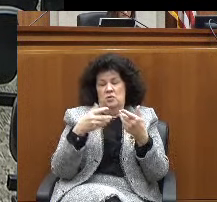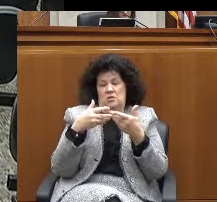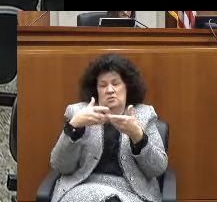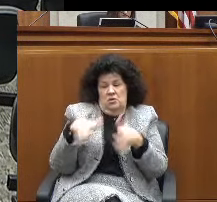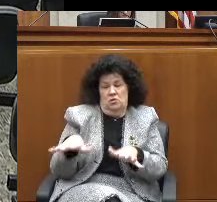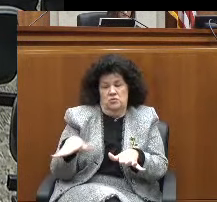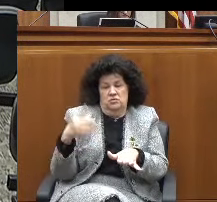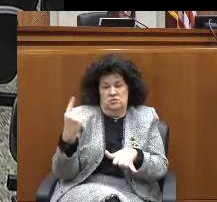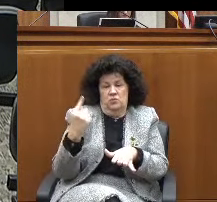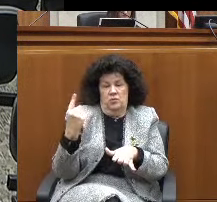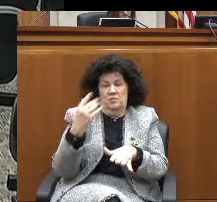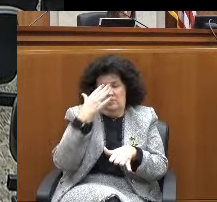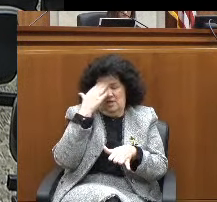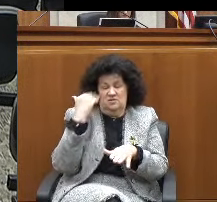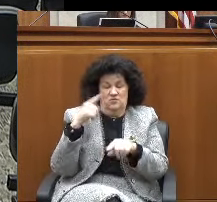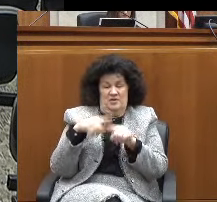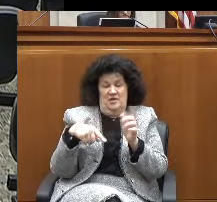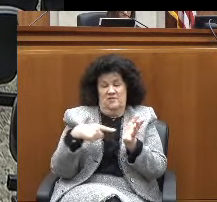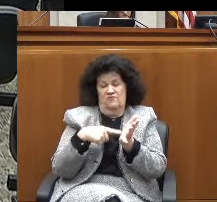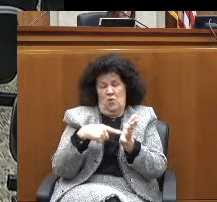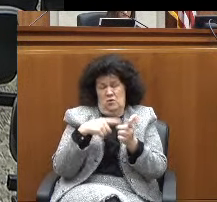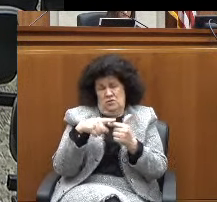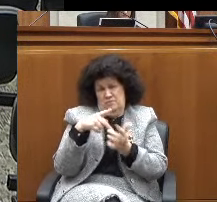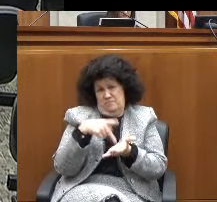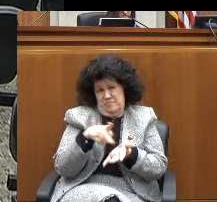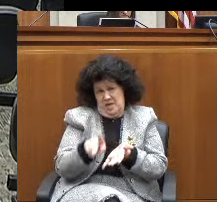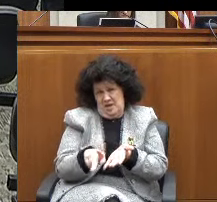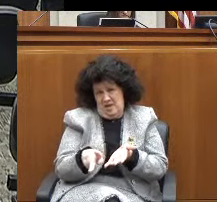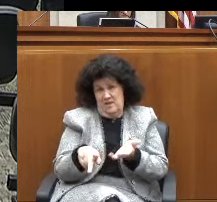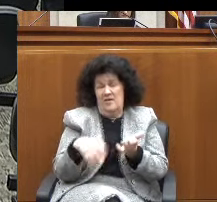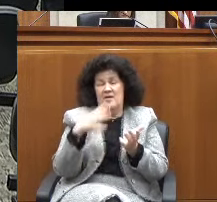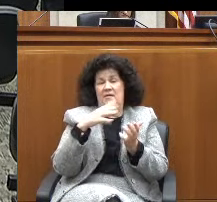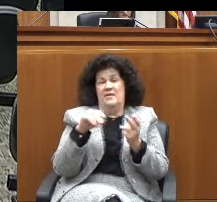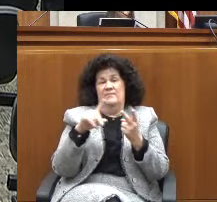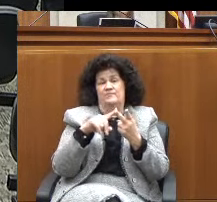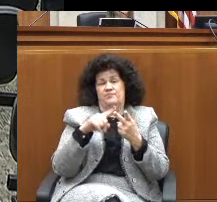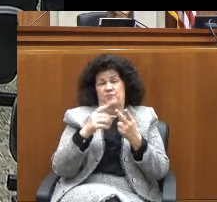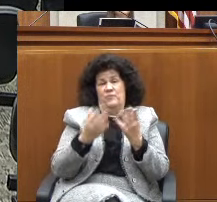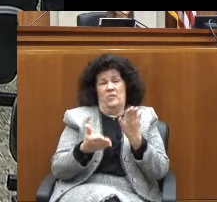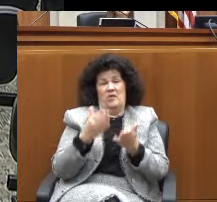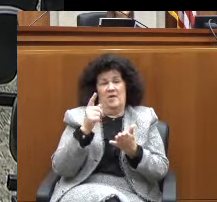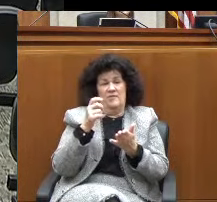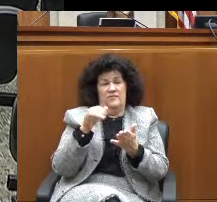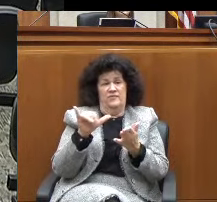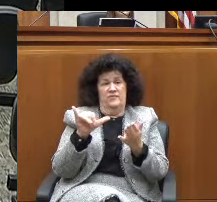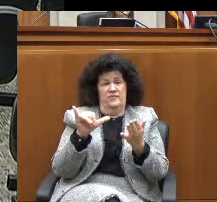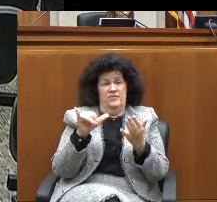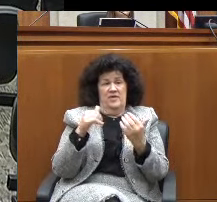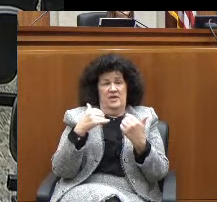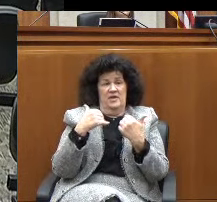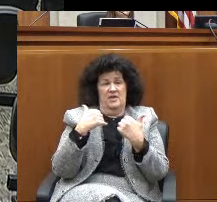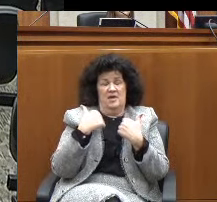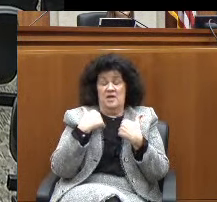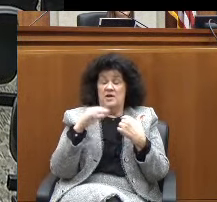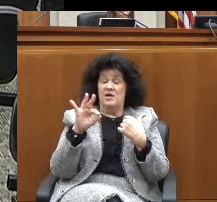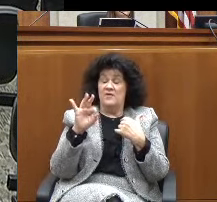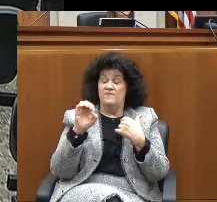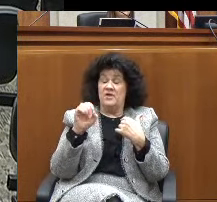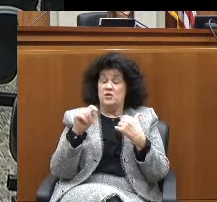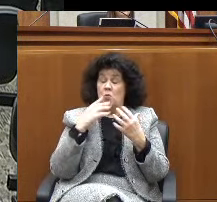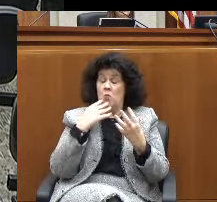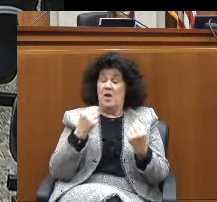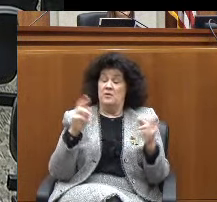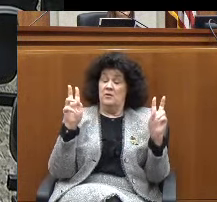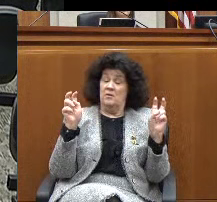them because, well, one, we can't afford to pay them. There's that, and then two, they've probably gotten their feet wet, grounded where they